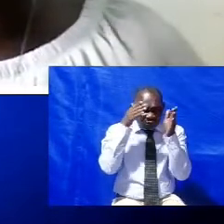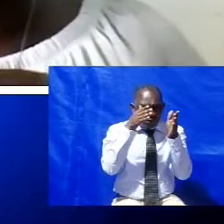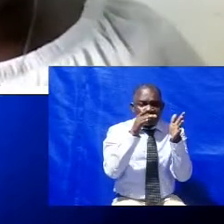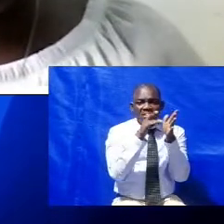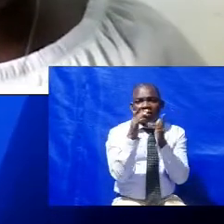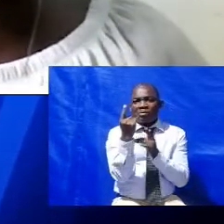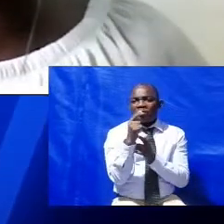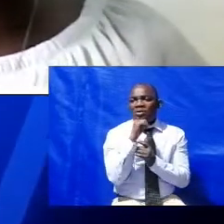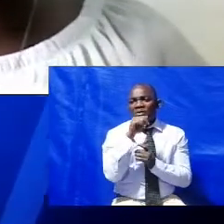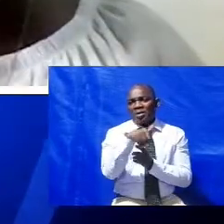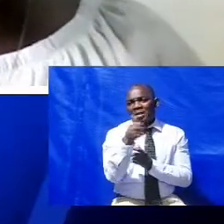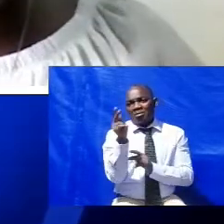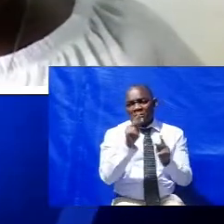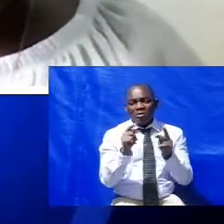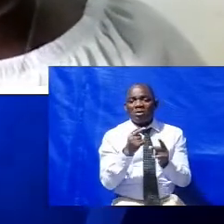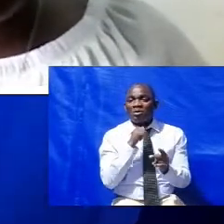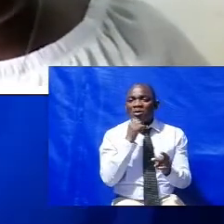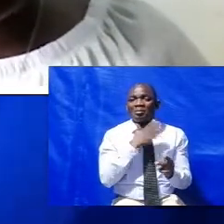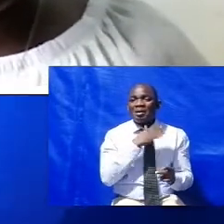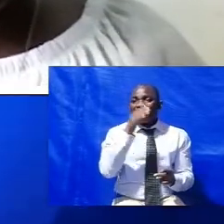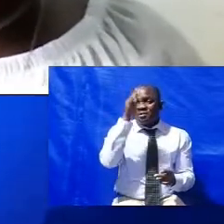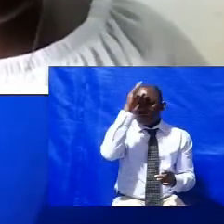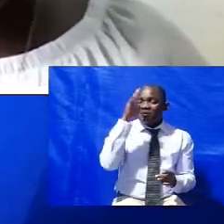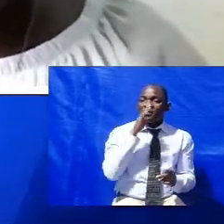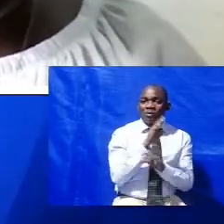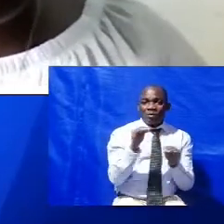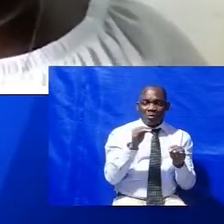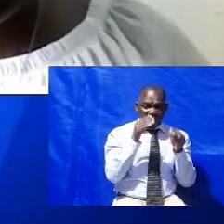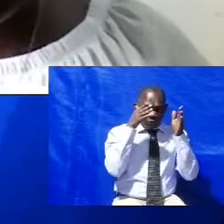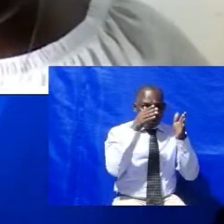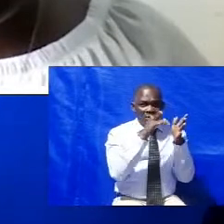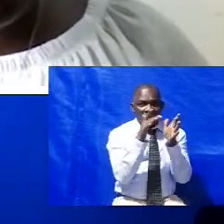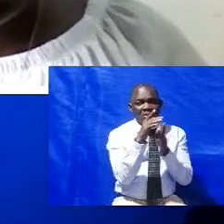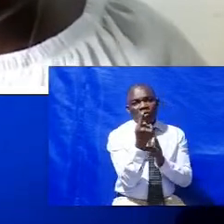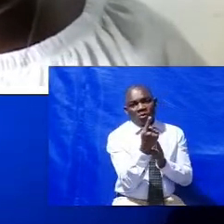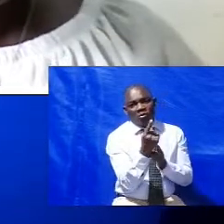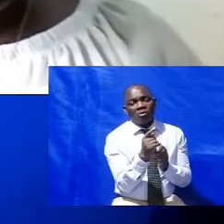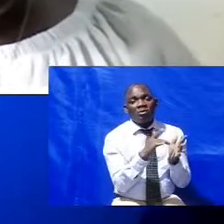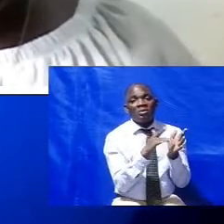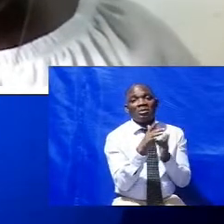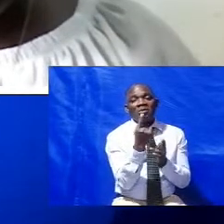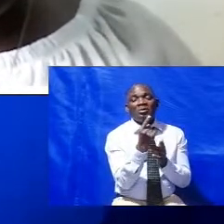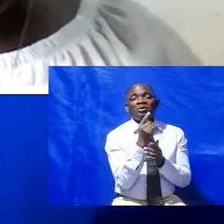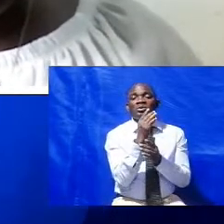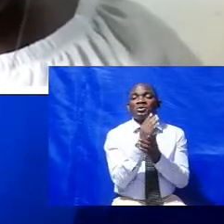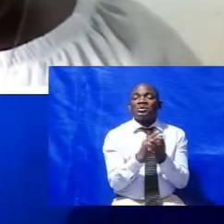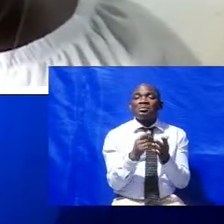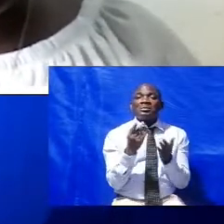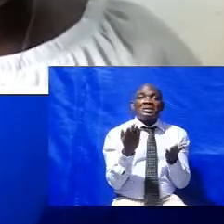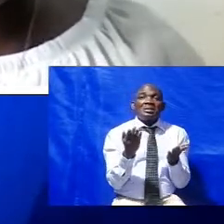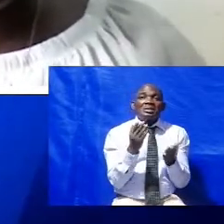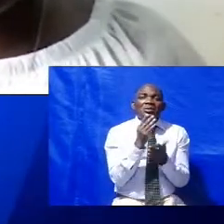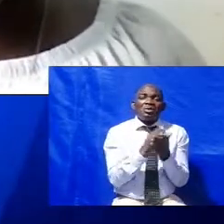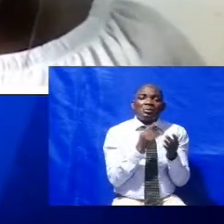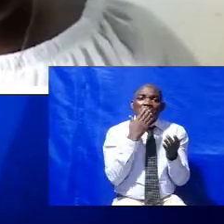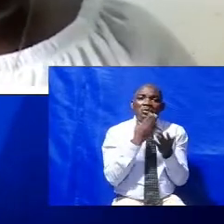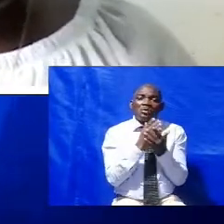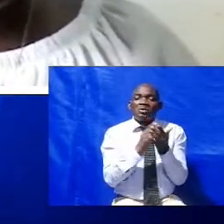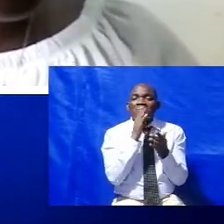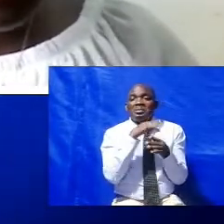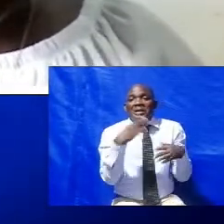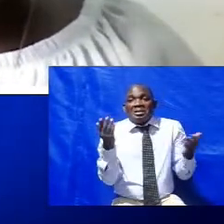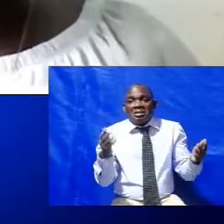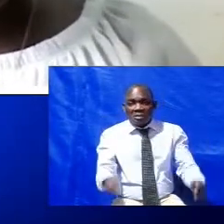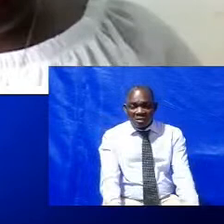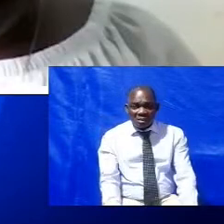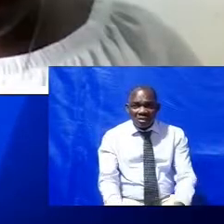unto is Jesus, and it's not these other people, and these are just sideshows, and some of them are just mediums to carry me, and some may